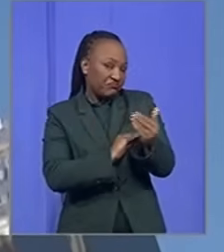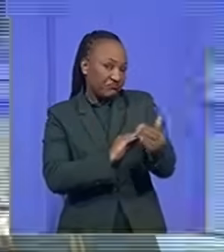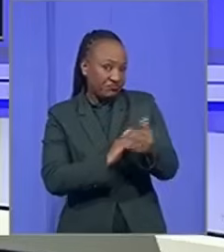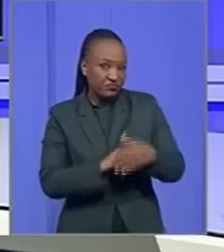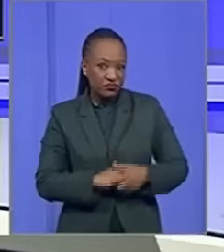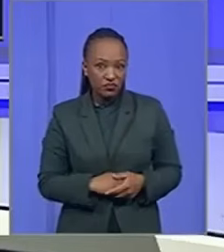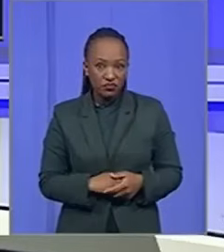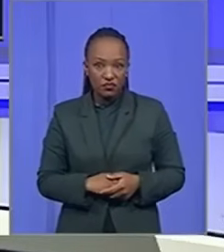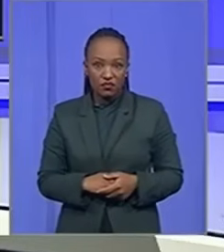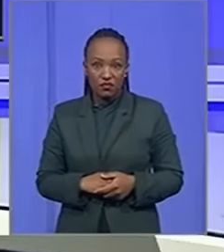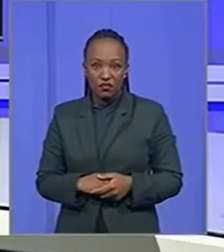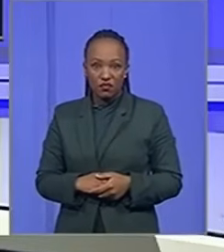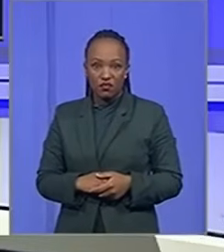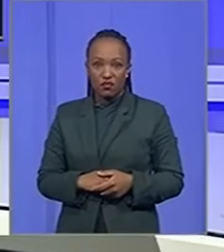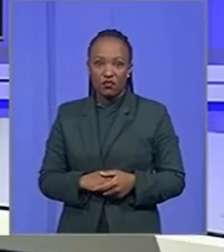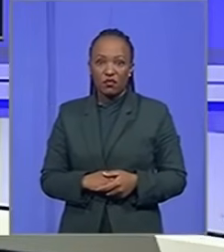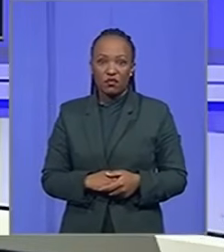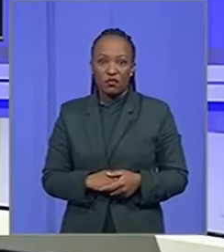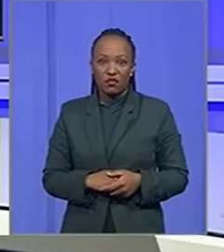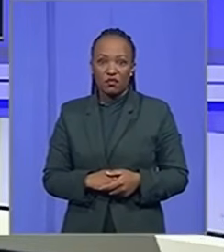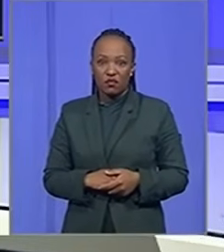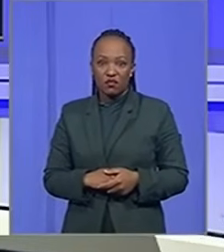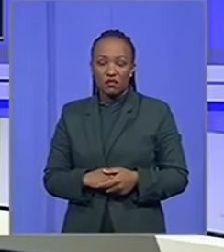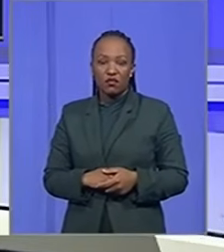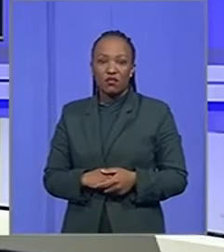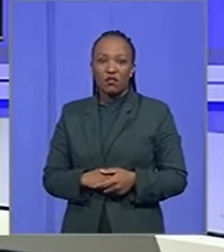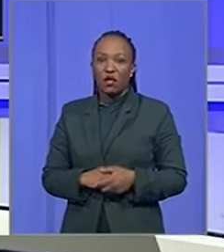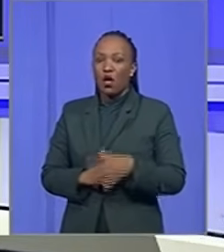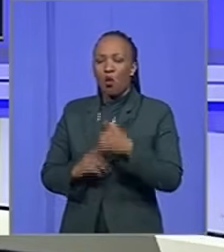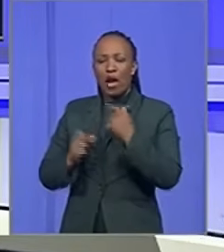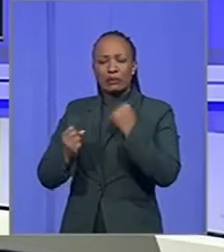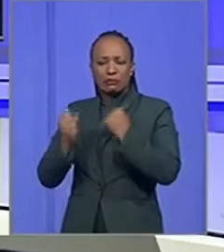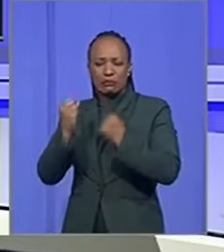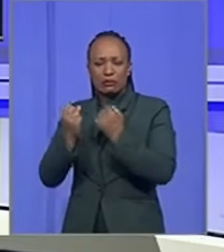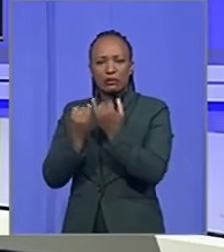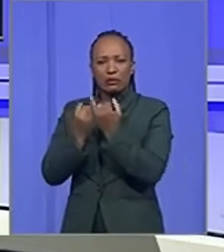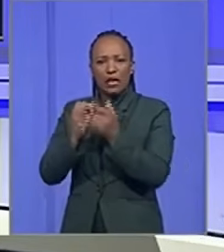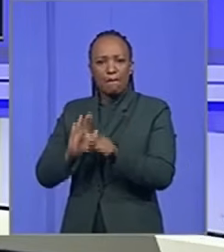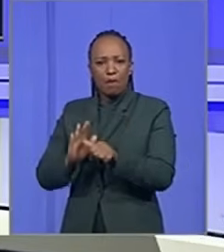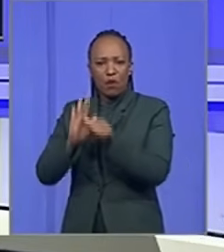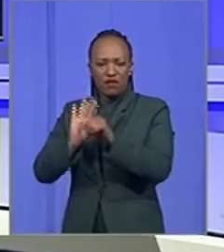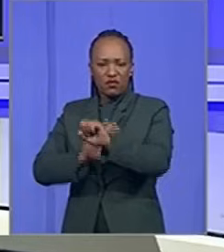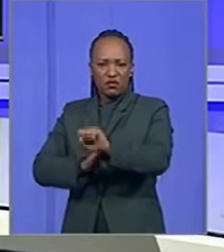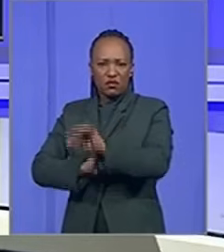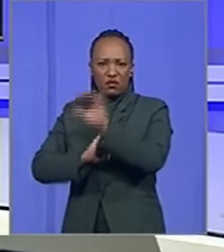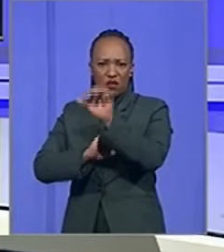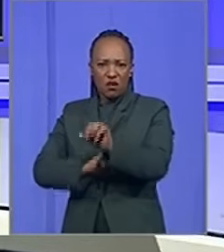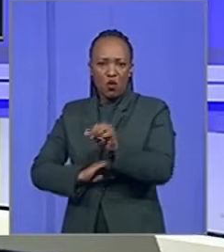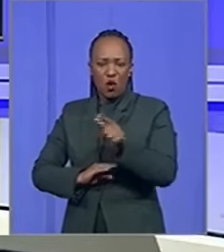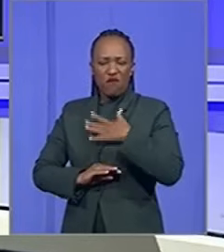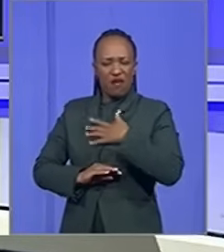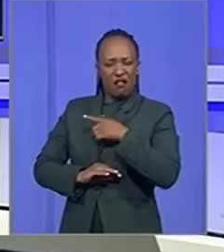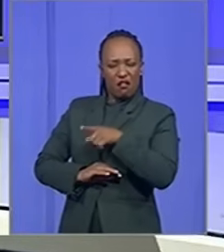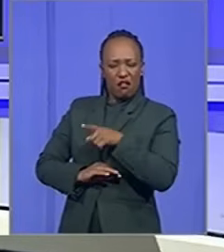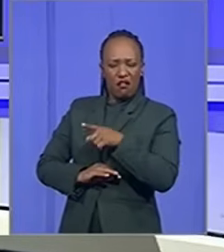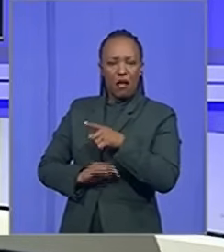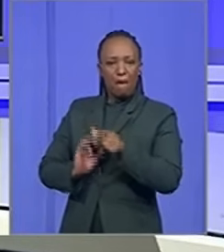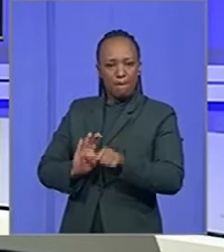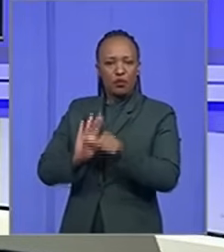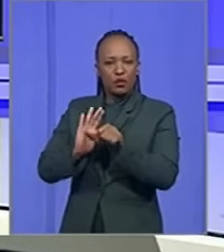Jwale ha re shebe lebelo le bohlokwa ho lo kae ho ma Afrika Borwa ka kakaretso ka maikutlo a hao?